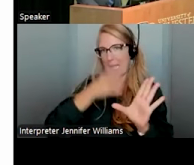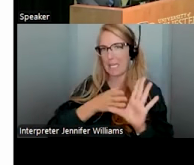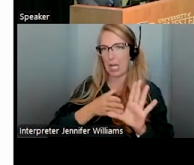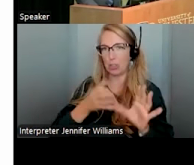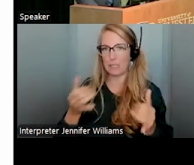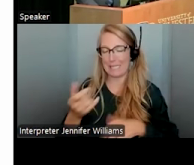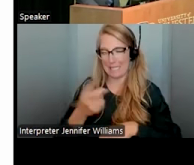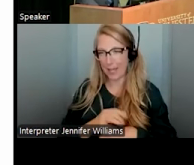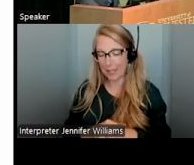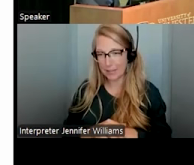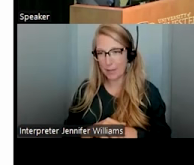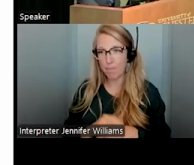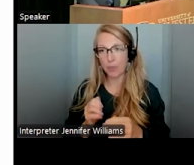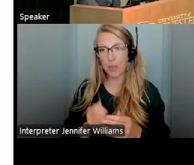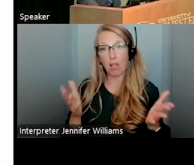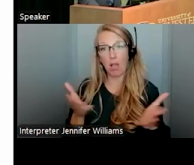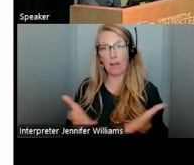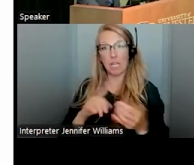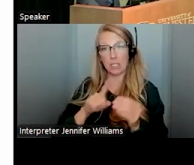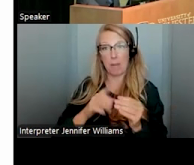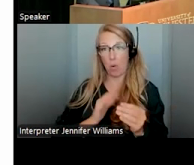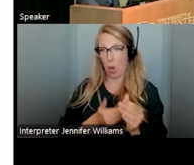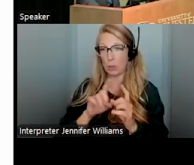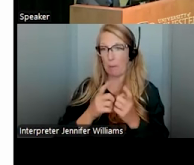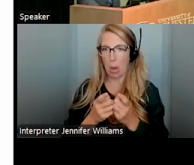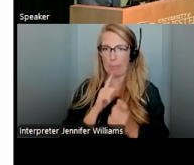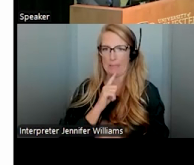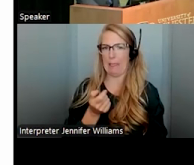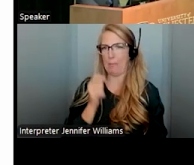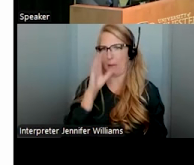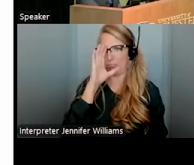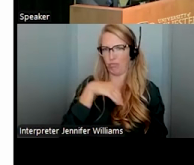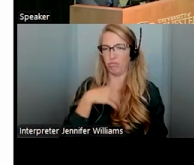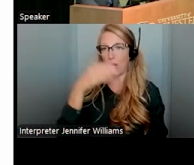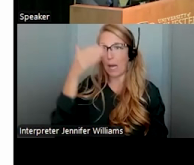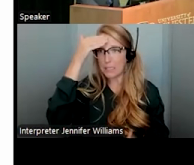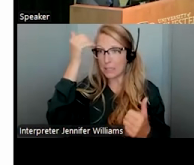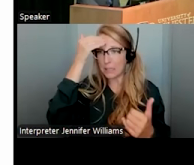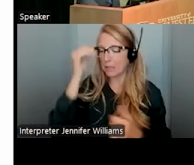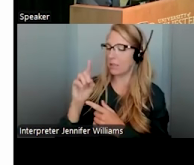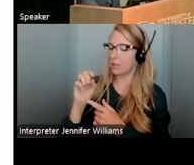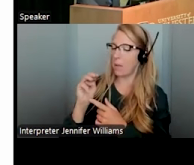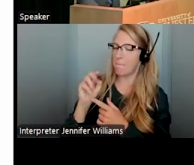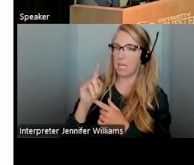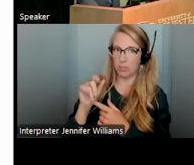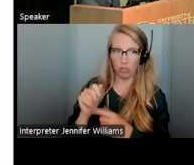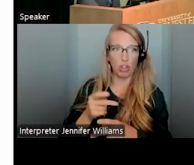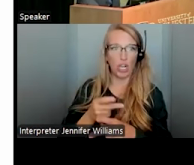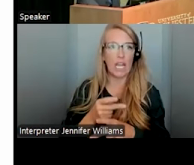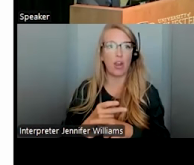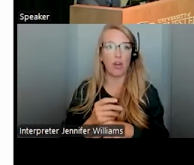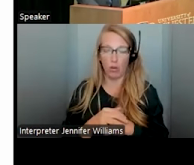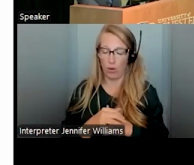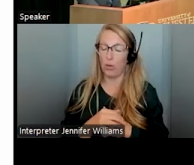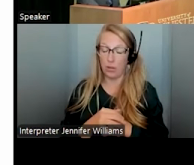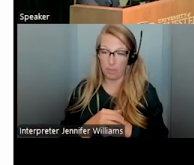A lot of things about our department is unusual. Dementia care, we do almost